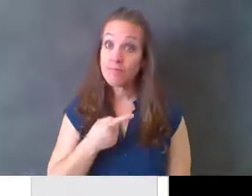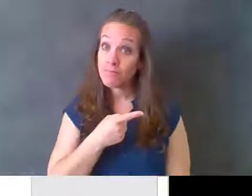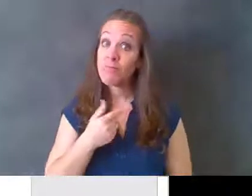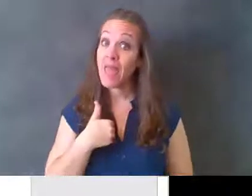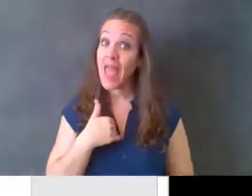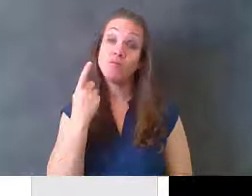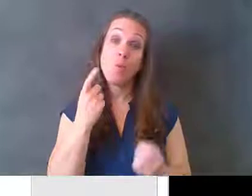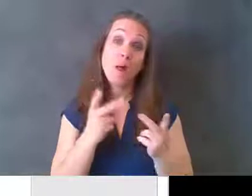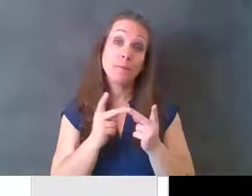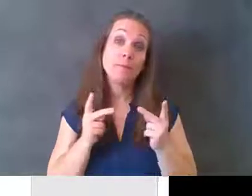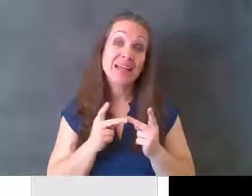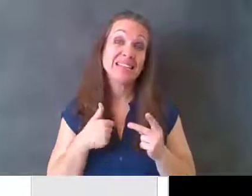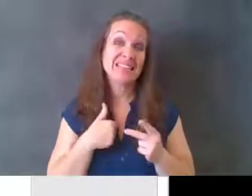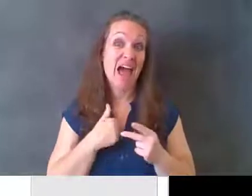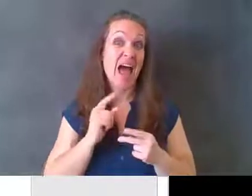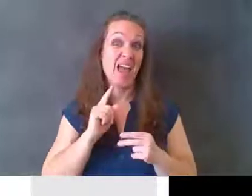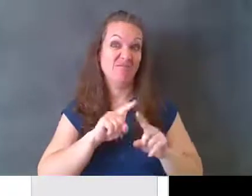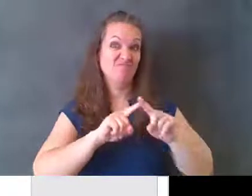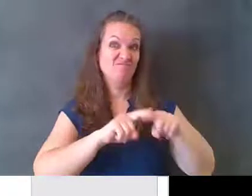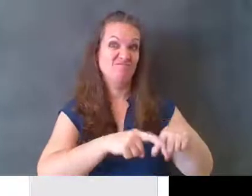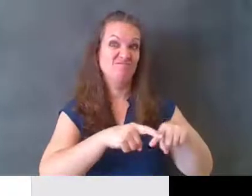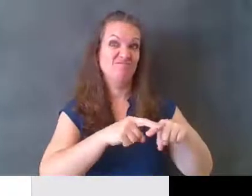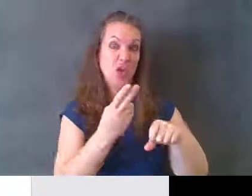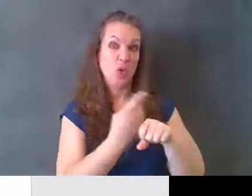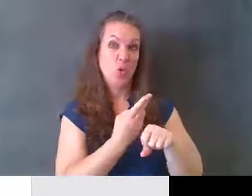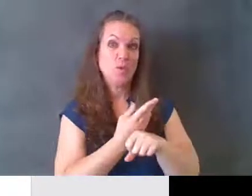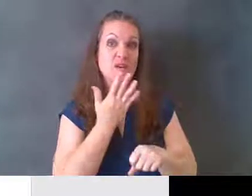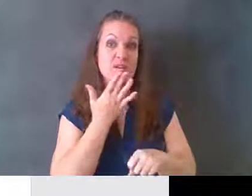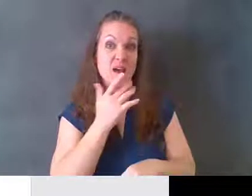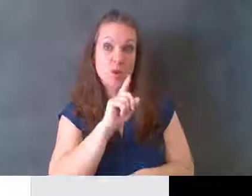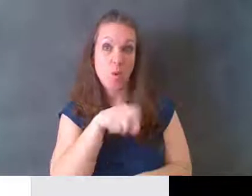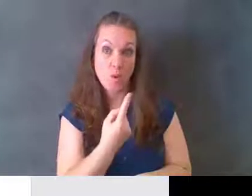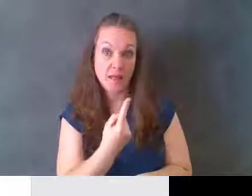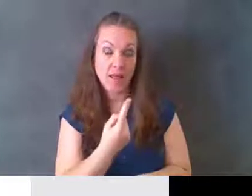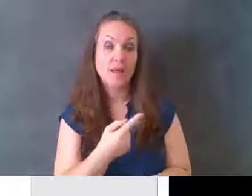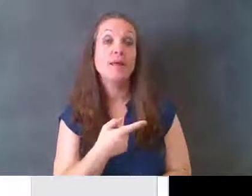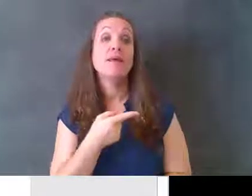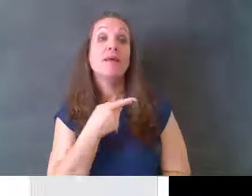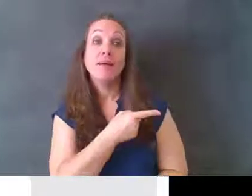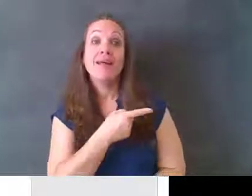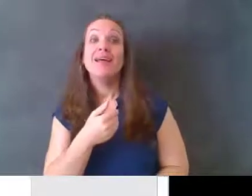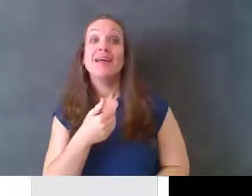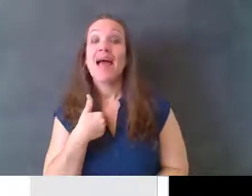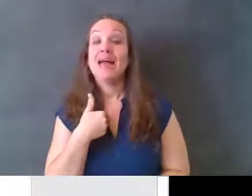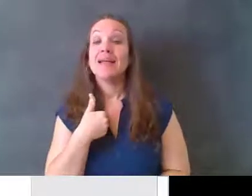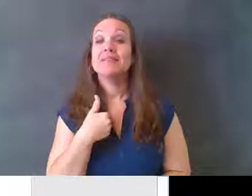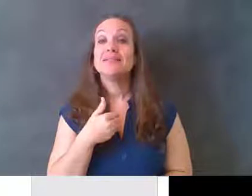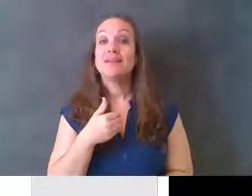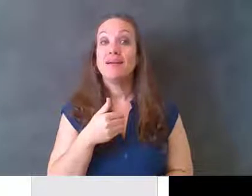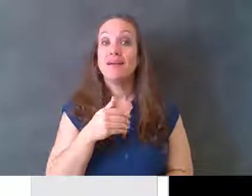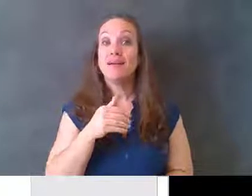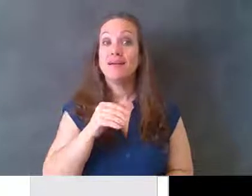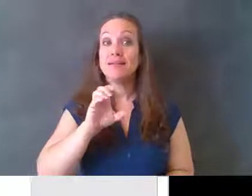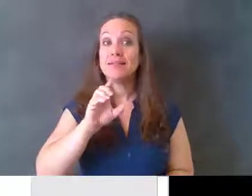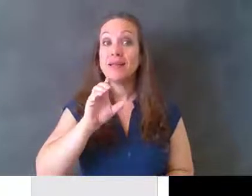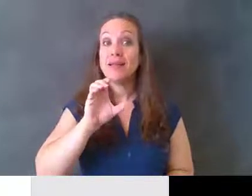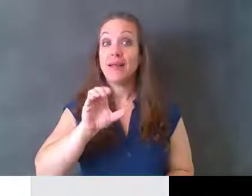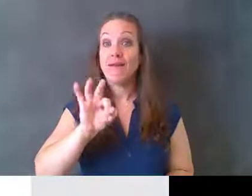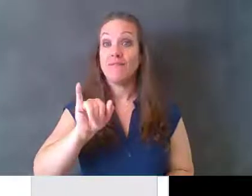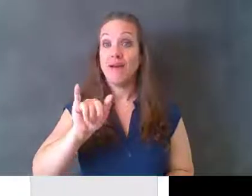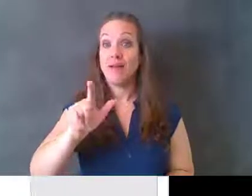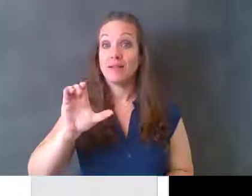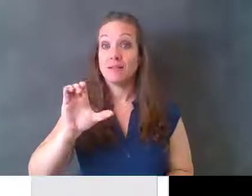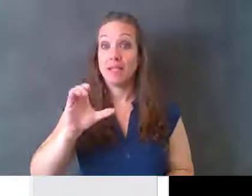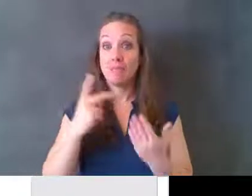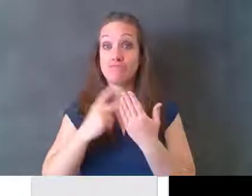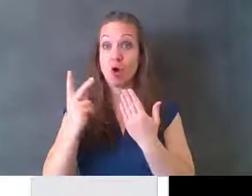to convey meaning. So on my table here where it says Cfilc programs, on the header, it says program name, and then